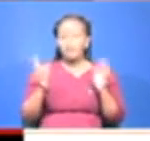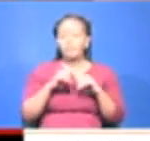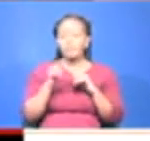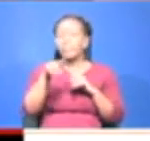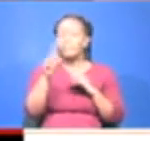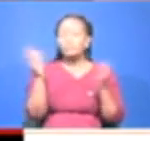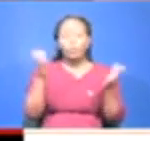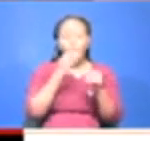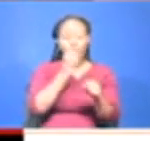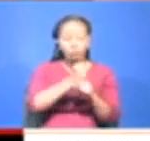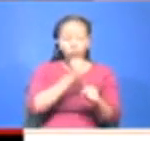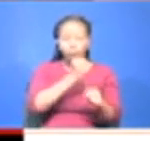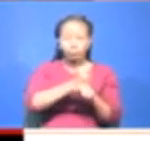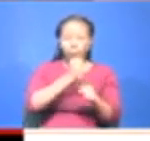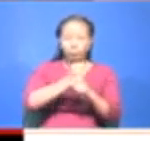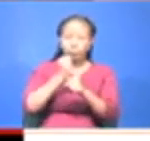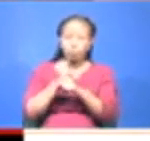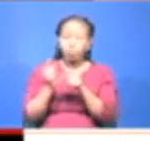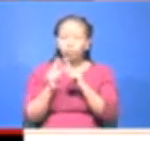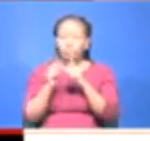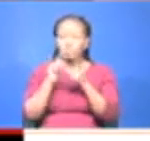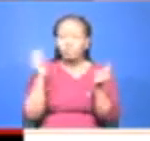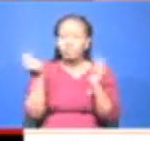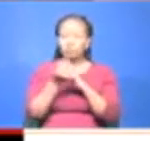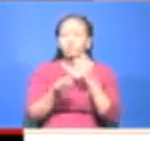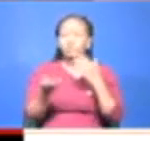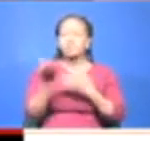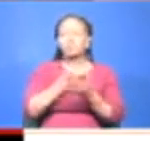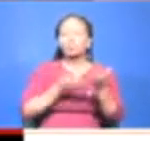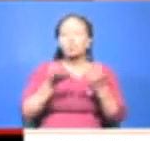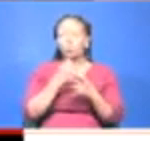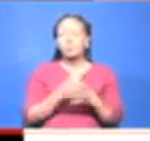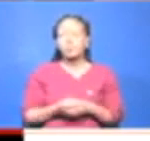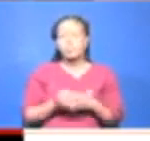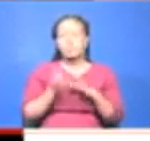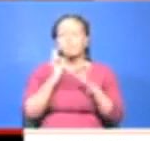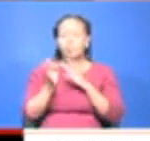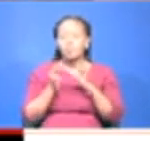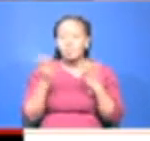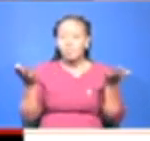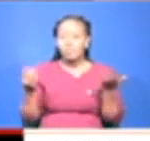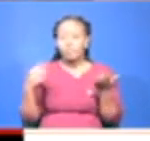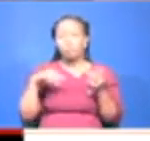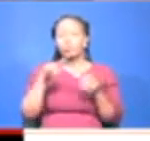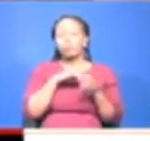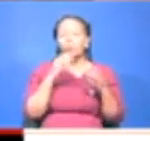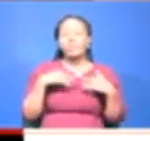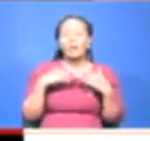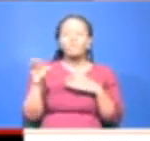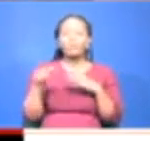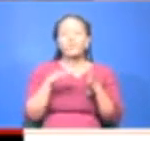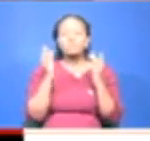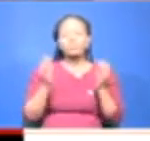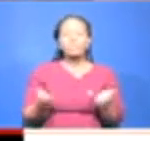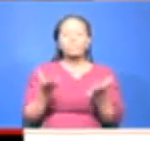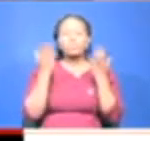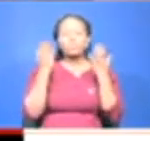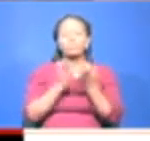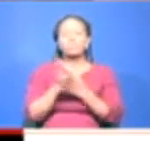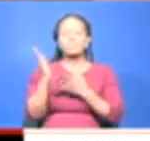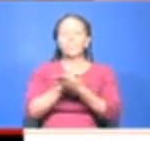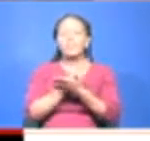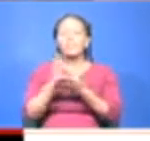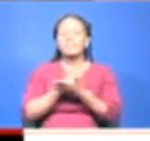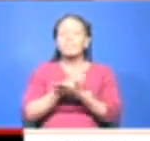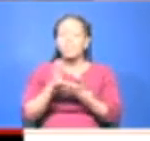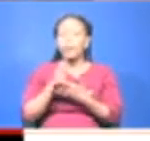in the informal economy. So if we don't find ways to improve incomes within that sector, I think it's going to